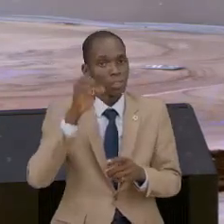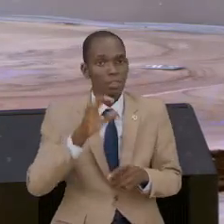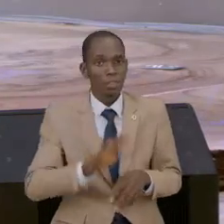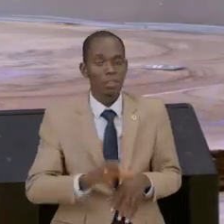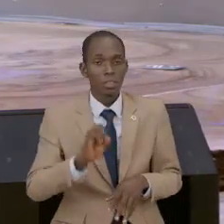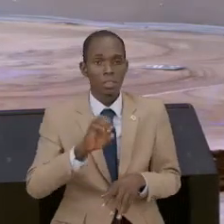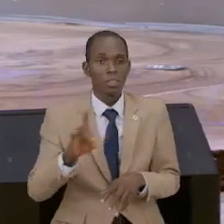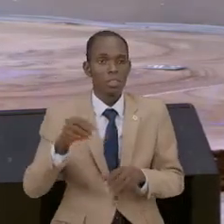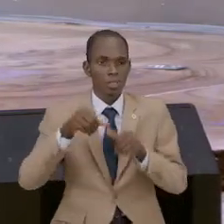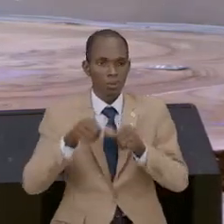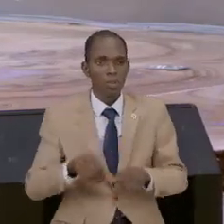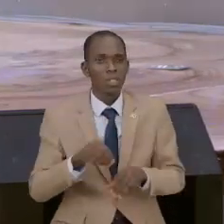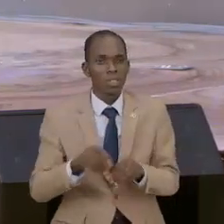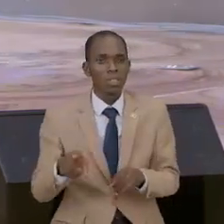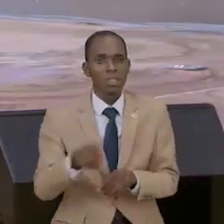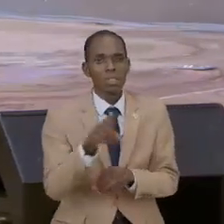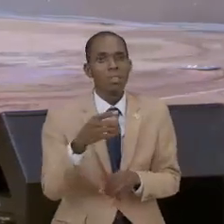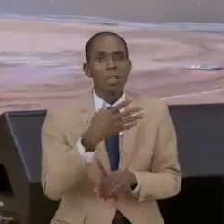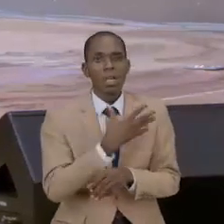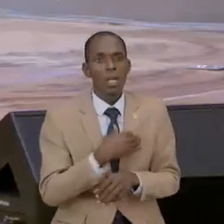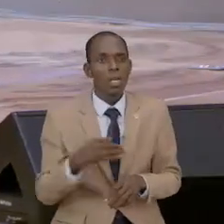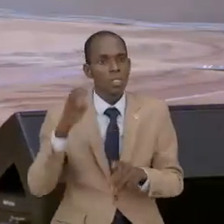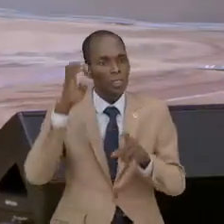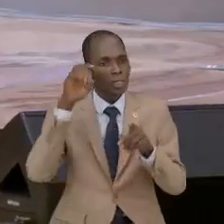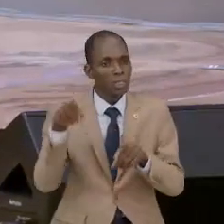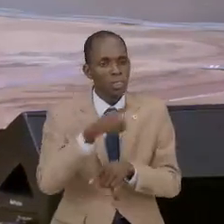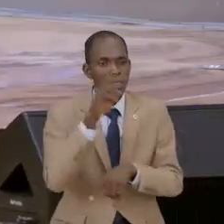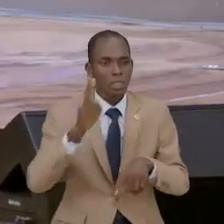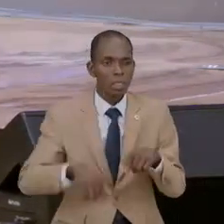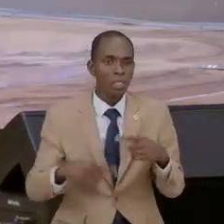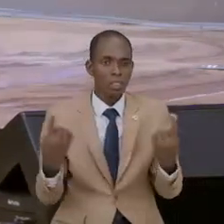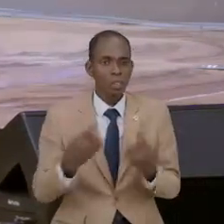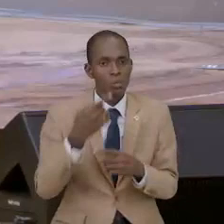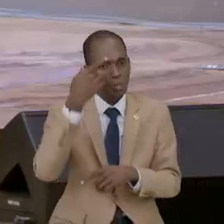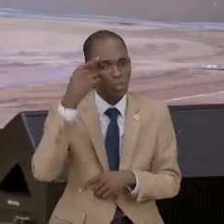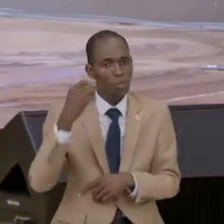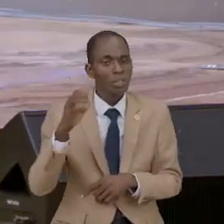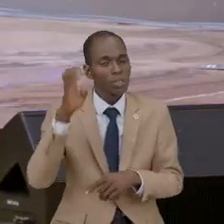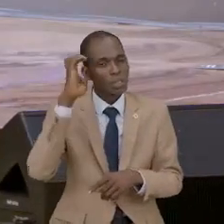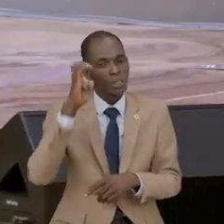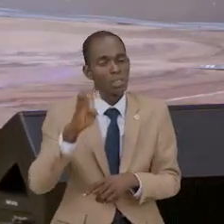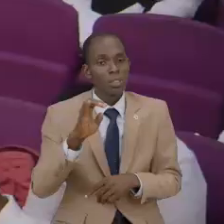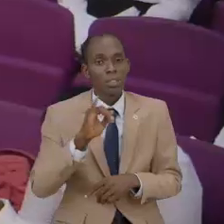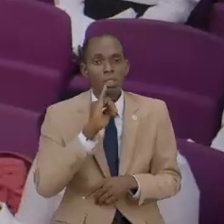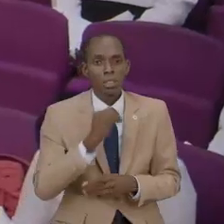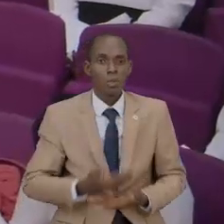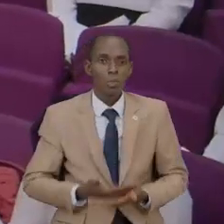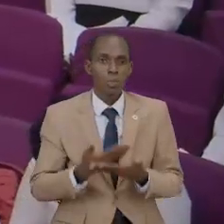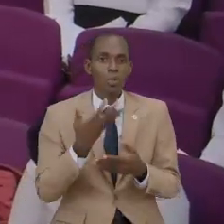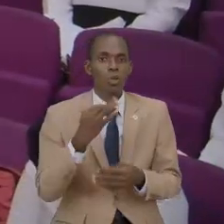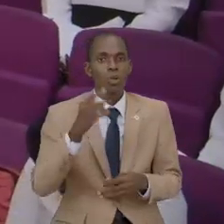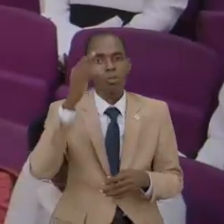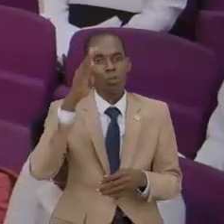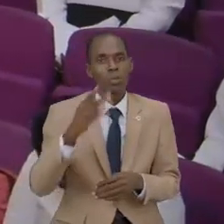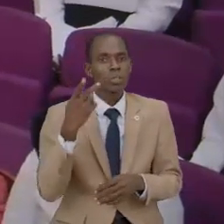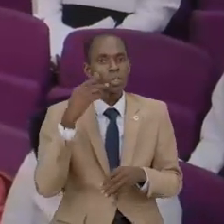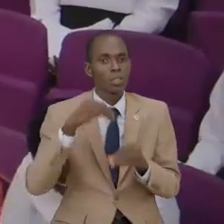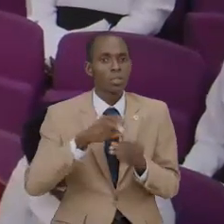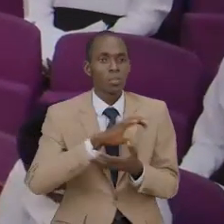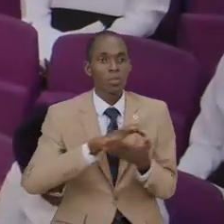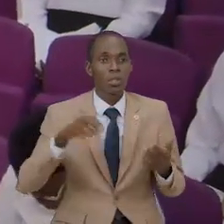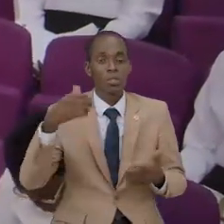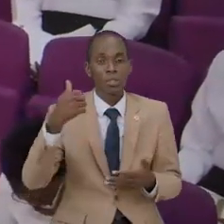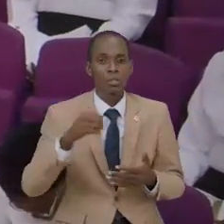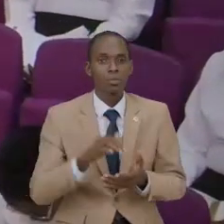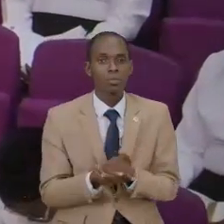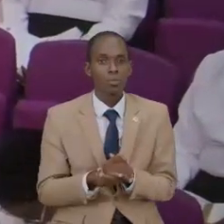and he cannot sin because he is born of God. We're reading verse 10 now. In verse